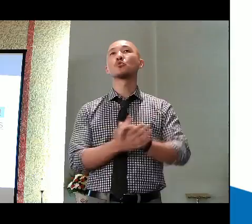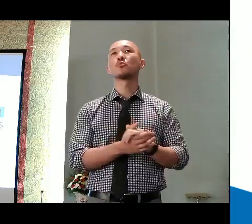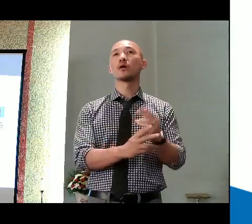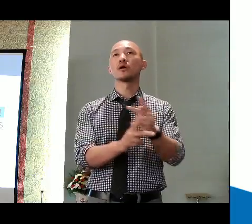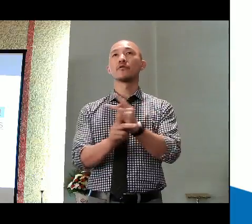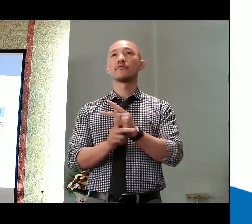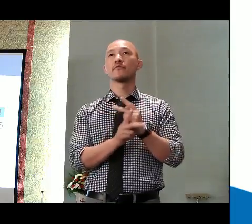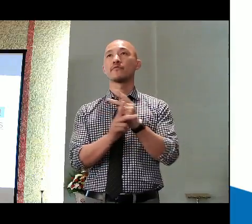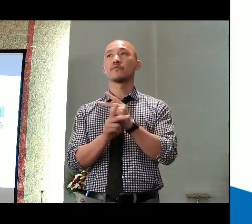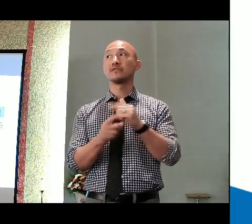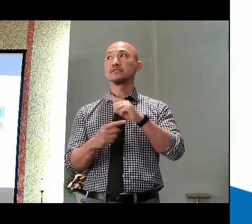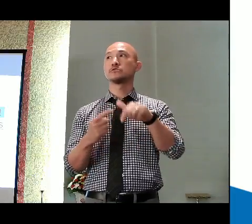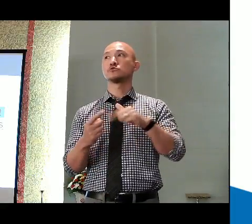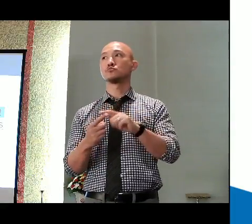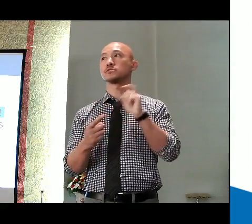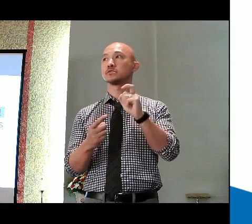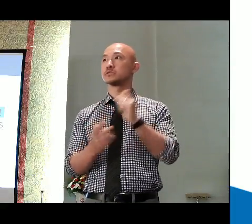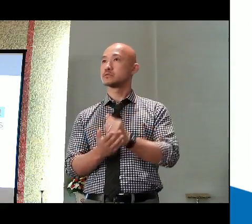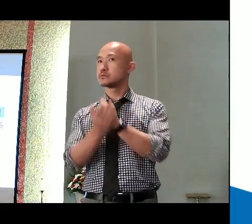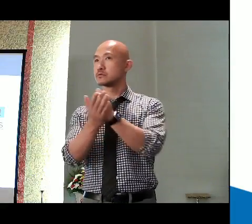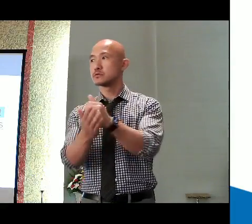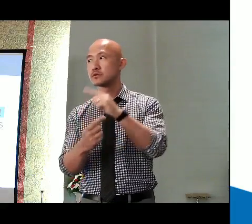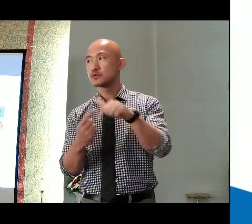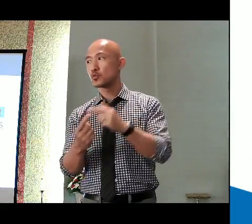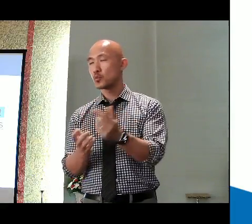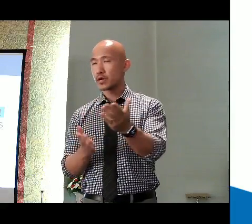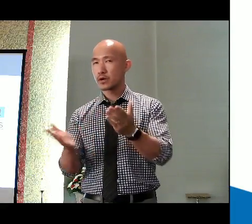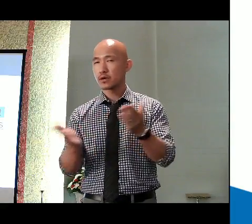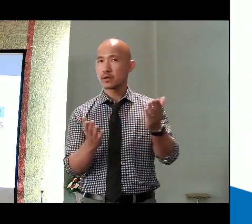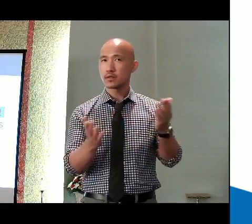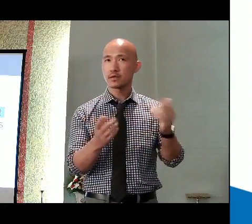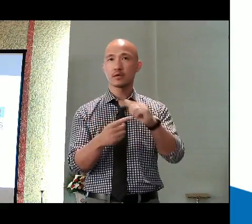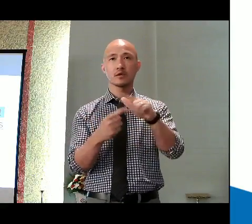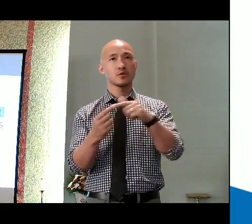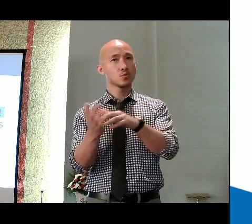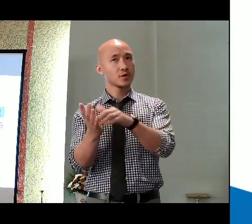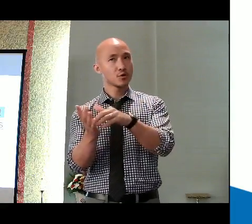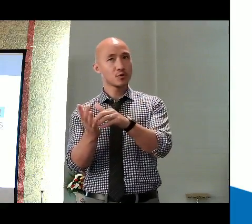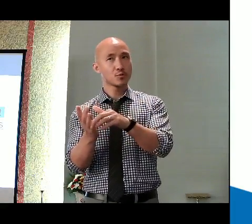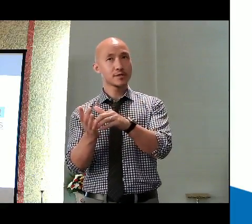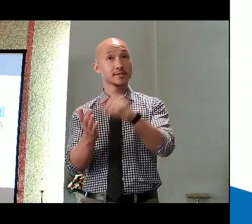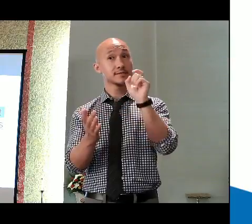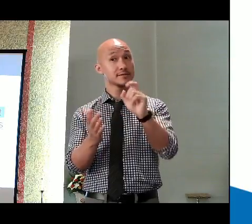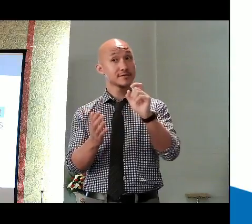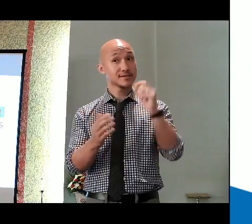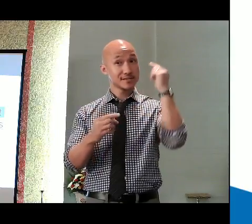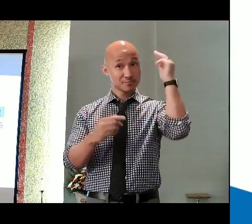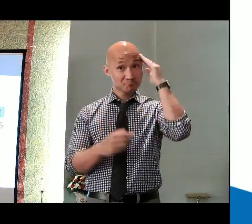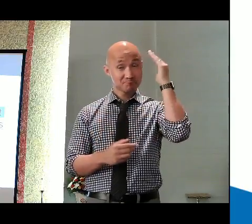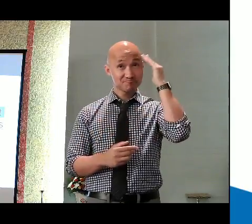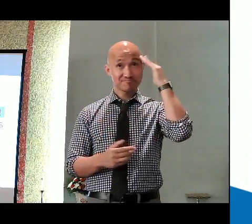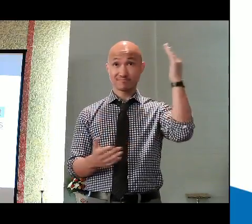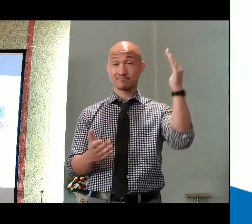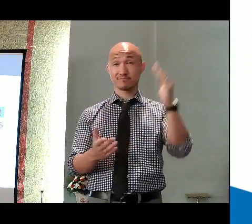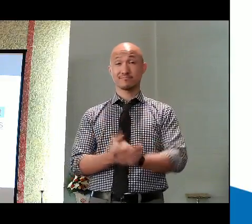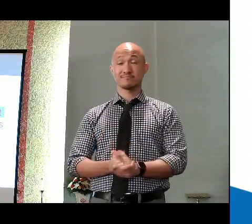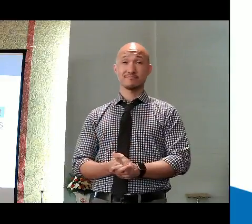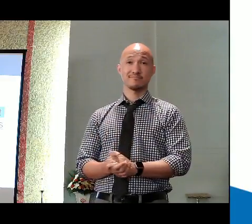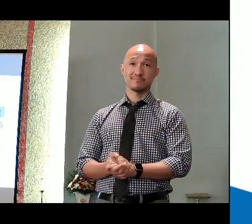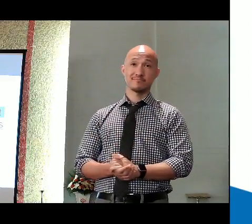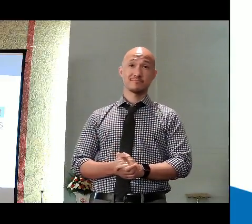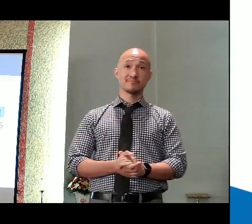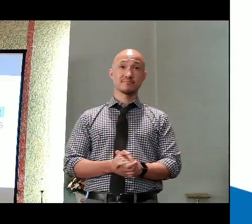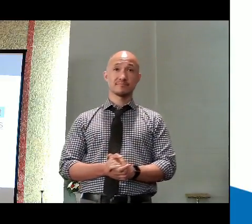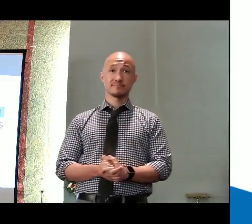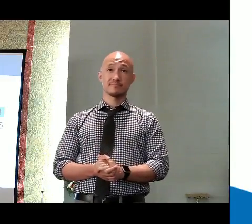vulnerability to you, is expressed in the sentence, "Can be considerate as you live with your wives